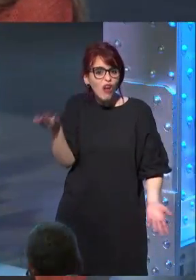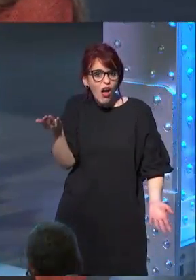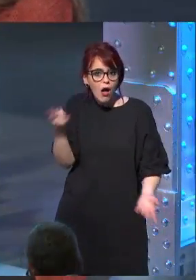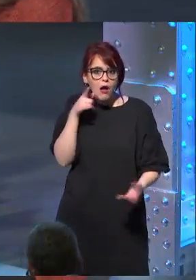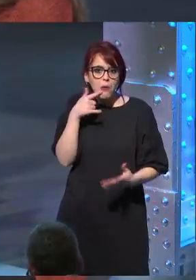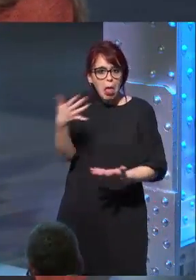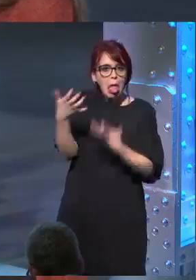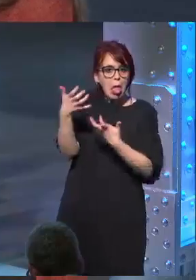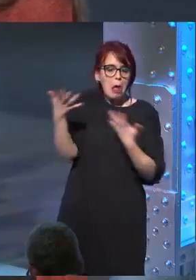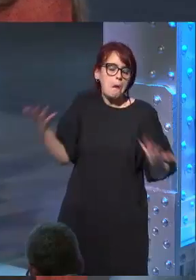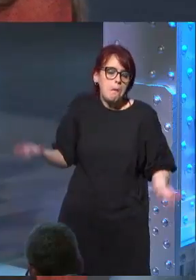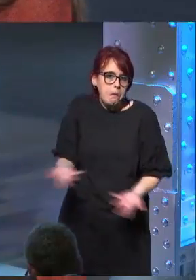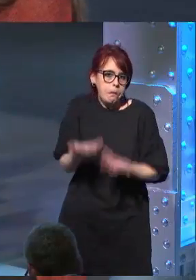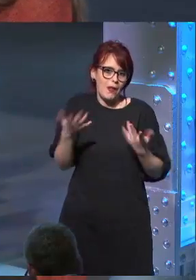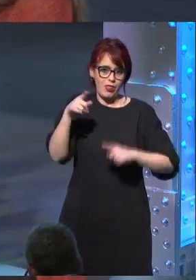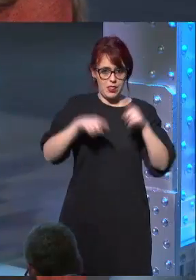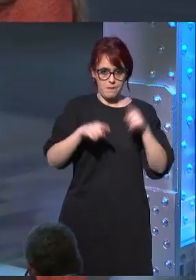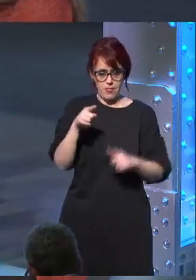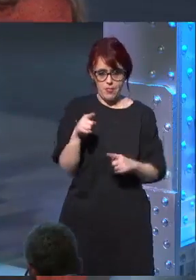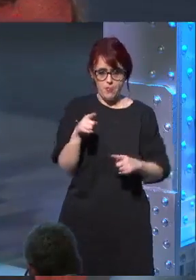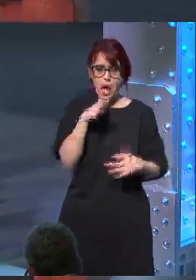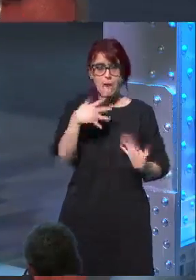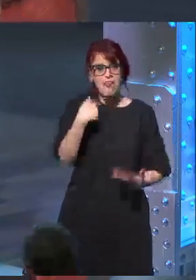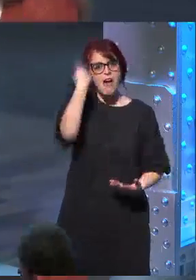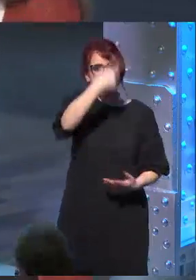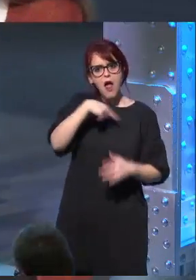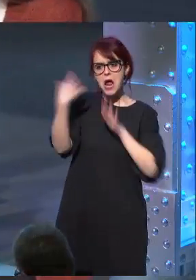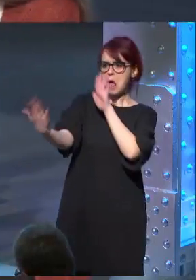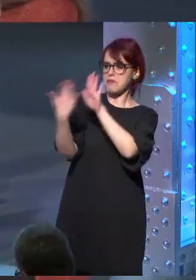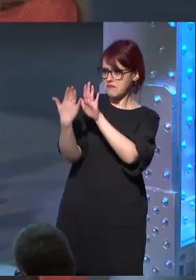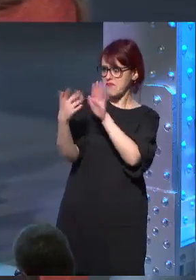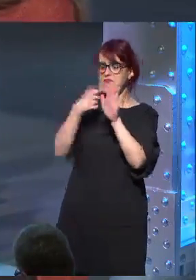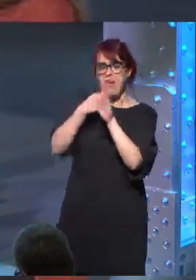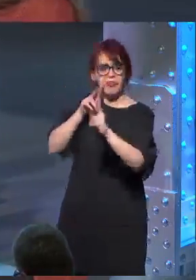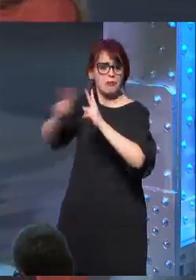not something silly like somebody call me